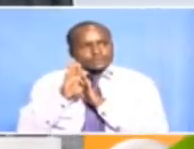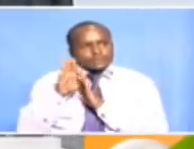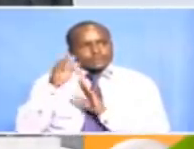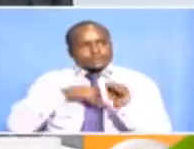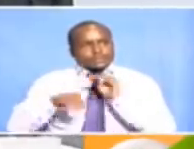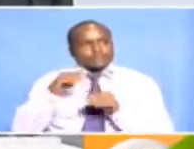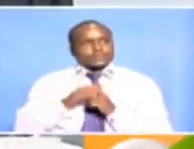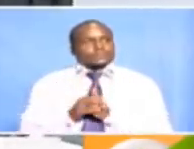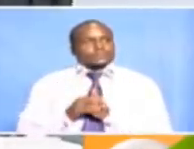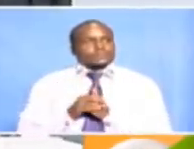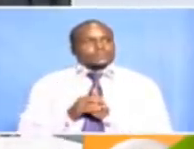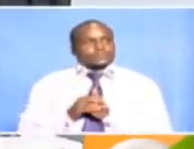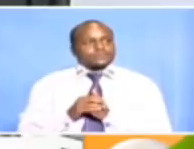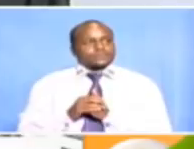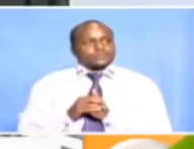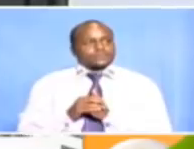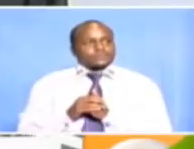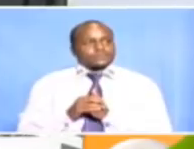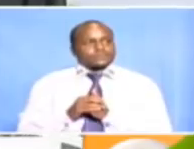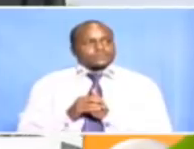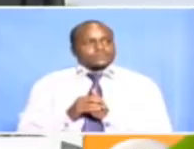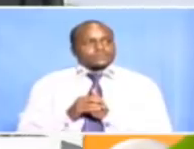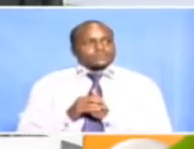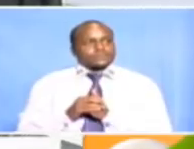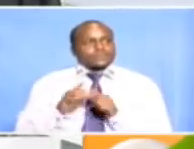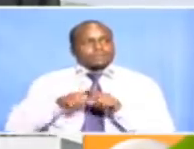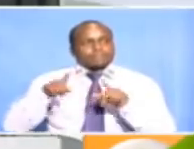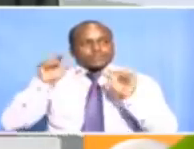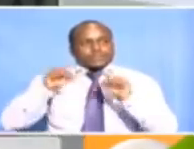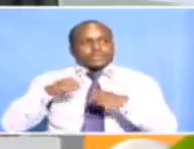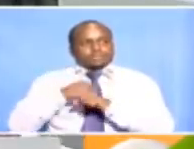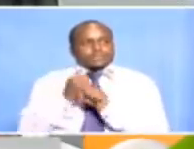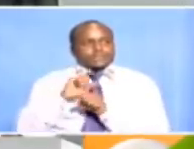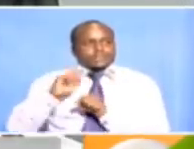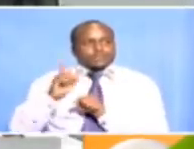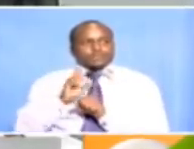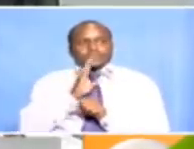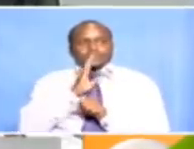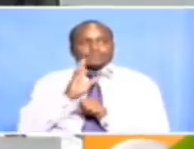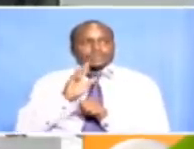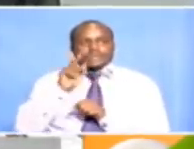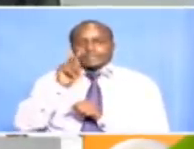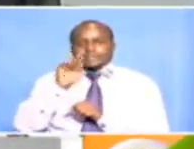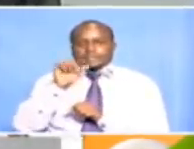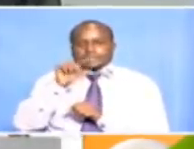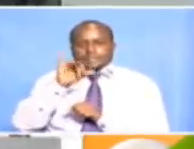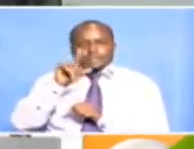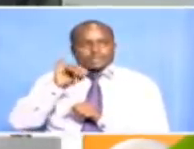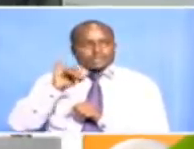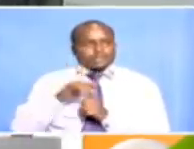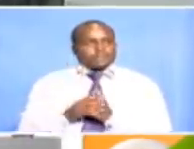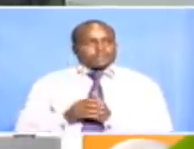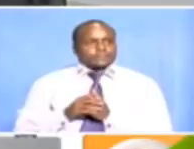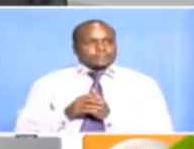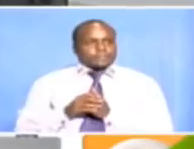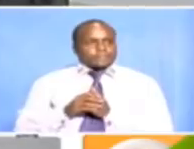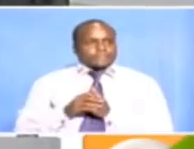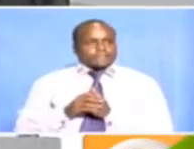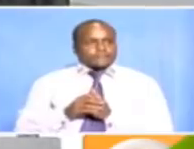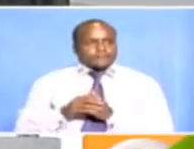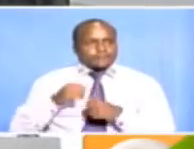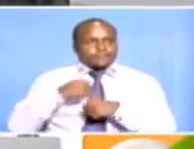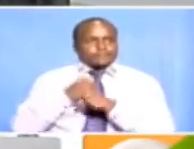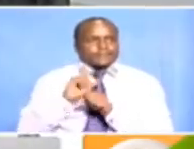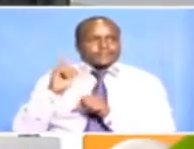corruption. Yeah? But we can make Nairobi be like Kigali. Can you make Nairobi great again?